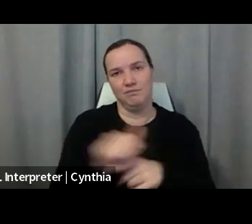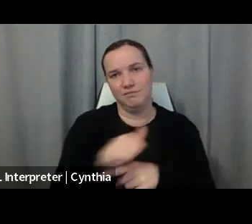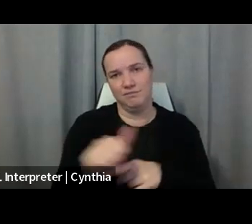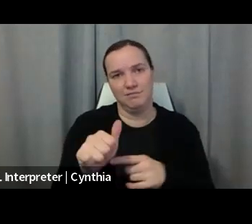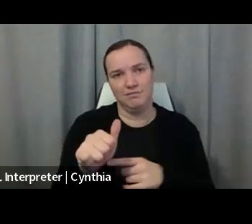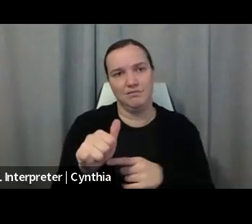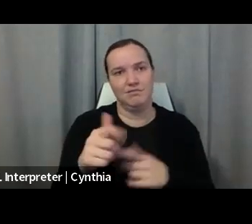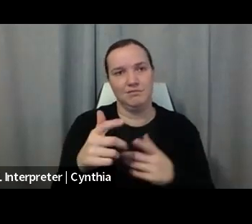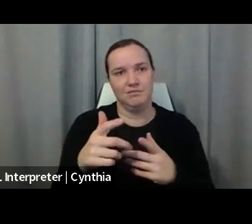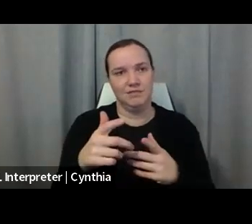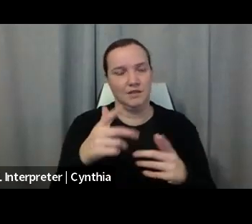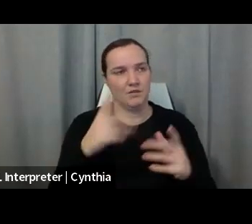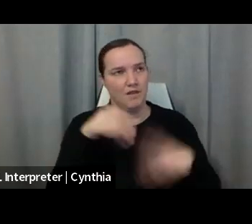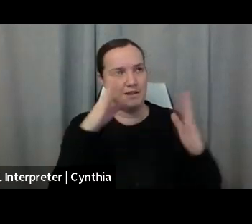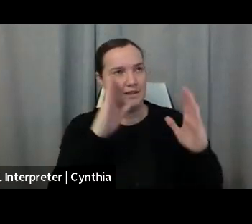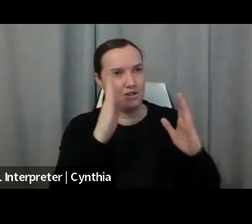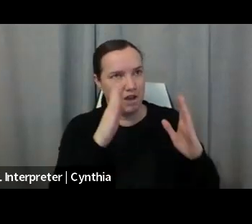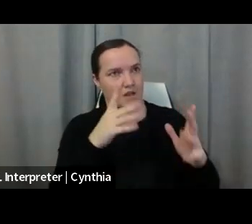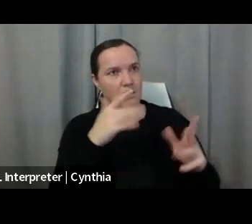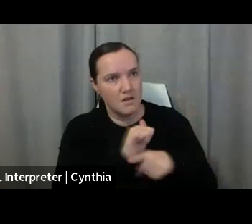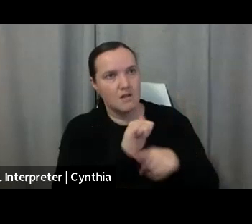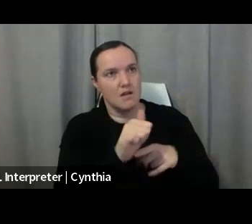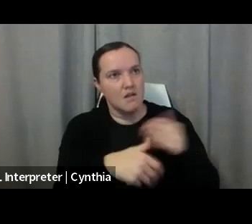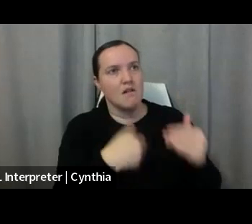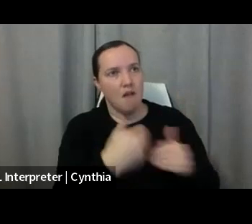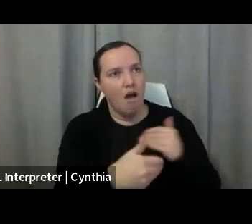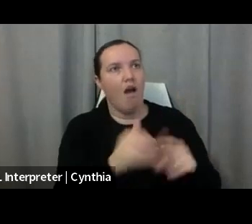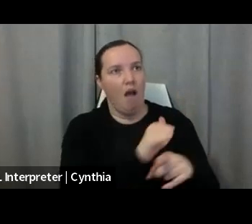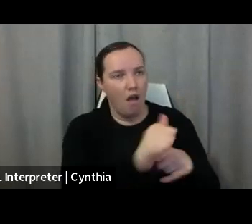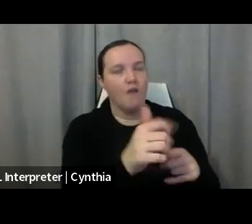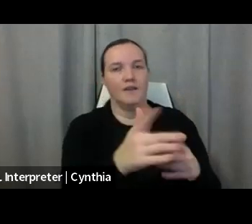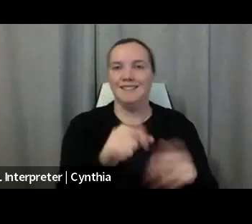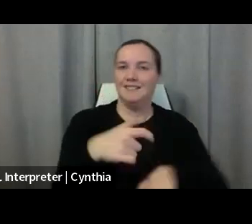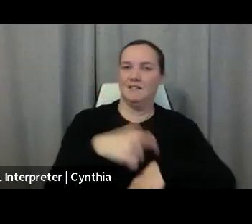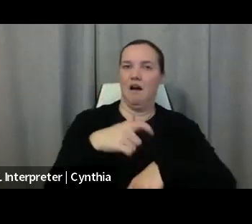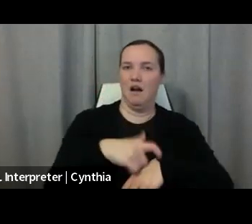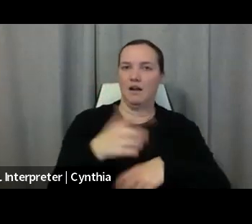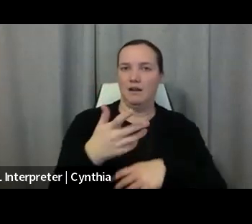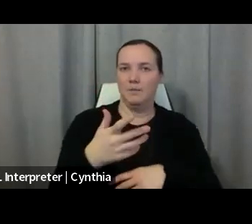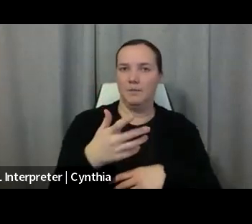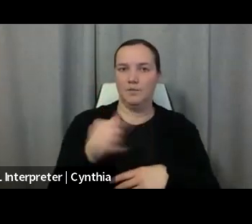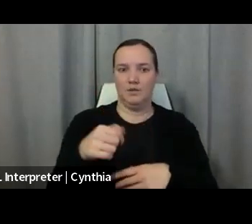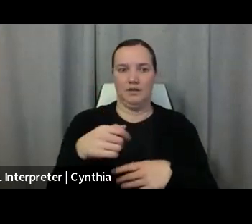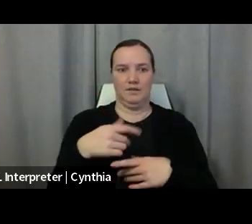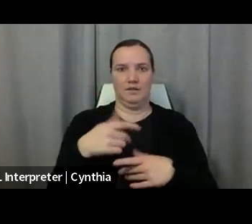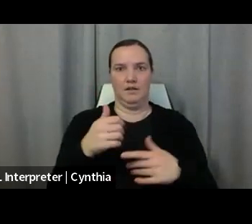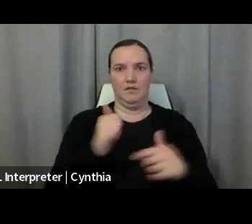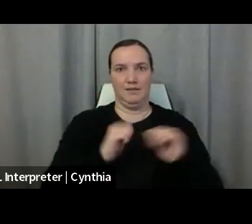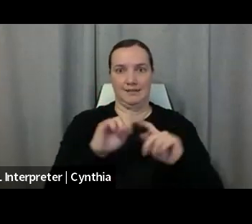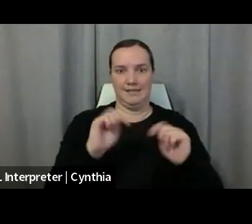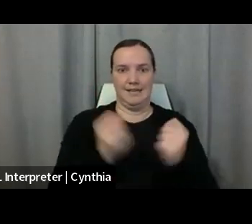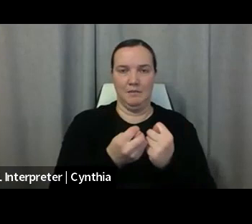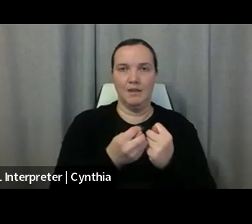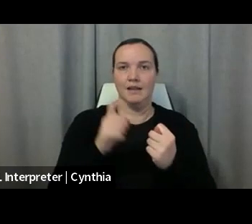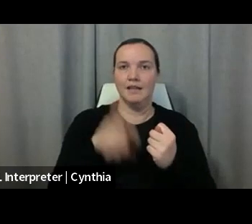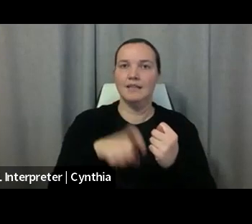give it attention and to nurture it. So it does mean time. And this is where a production team has to agree that we're going to give it the time, and to see